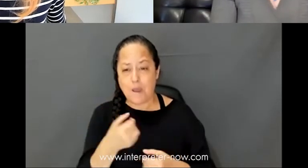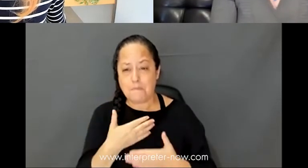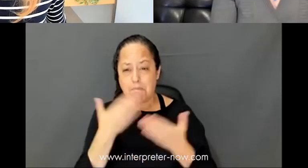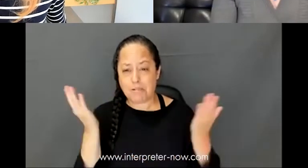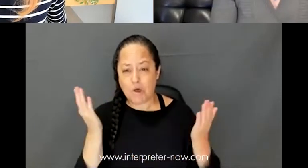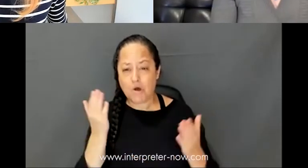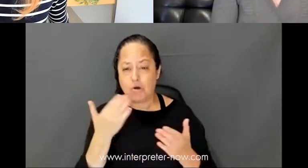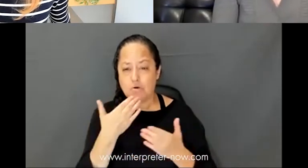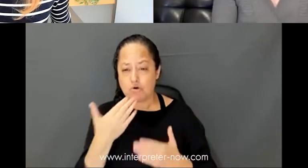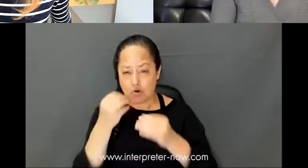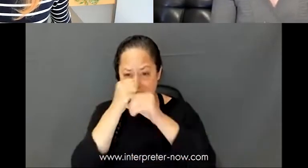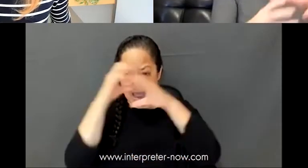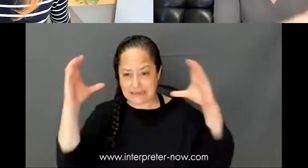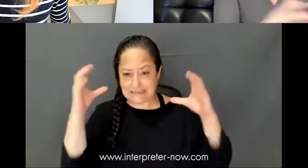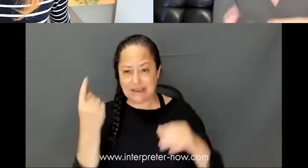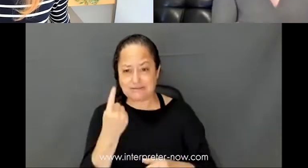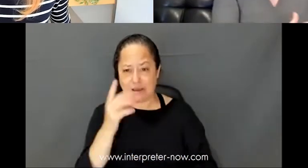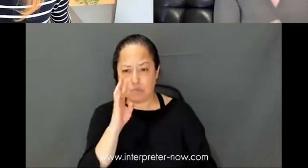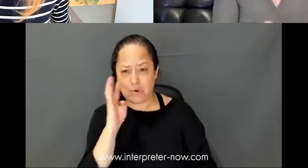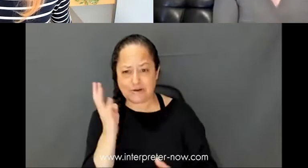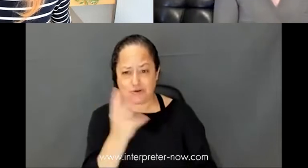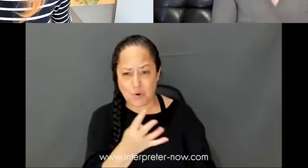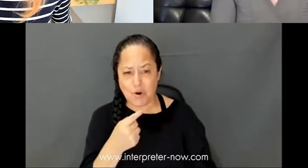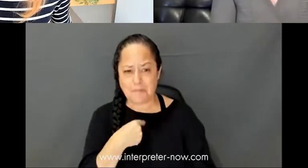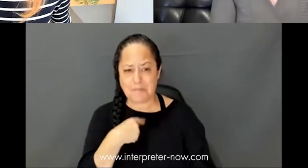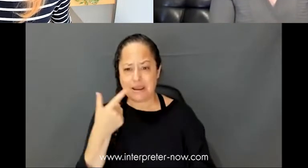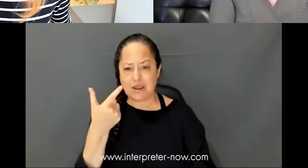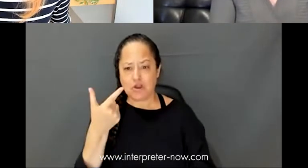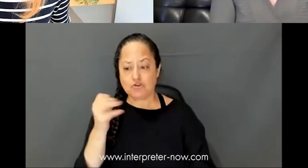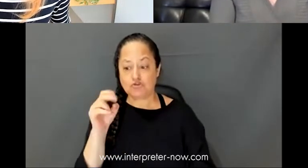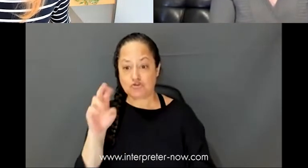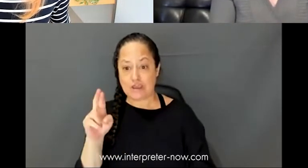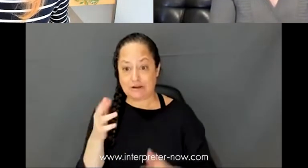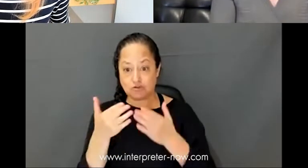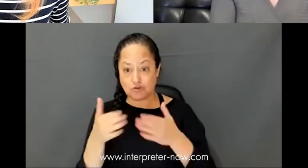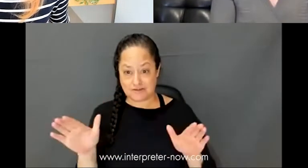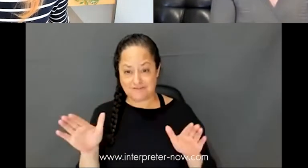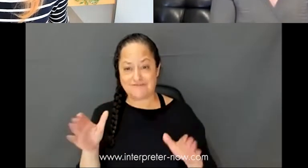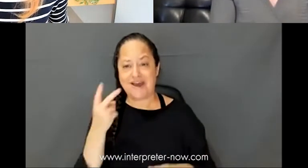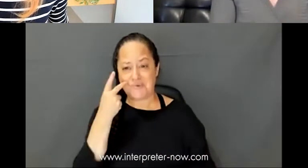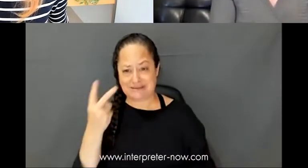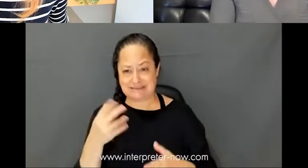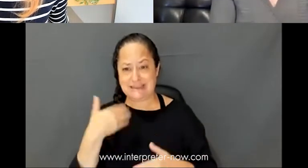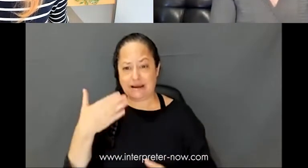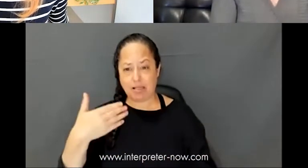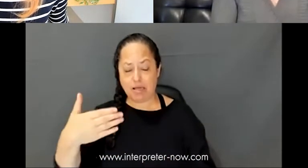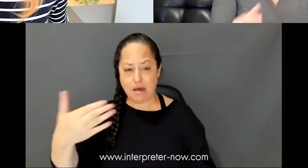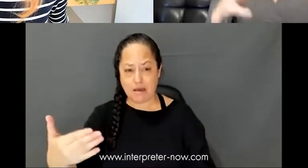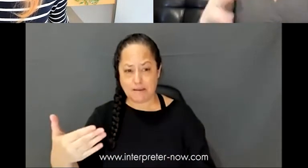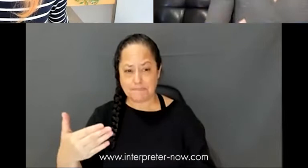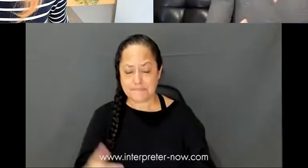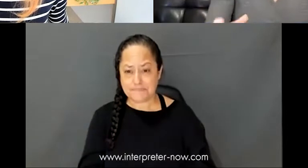who's just going to ignore me? And in fact, again, when we look at gender divides, we see that a lot. We see cases in